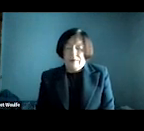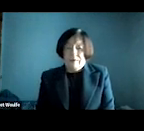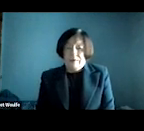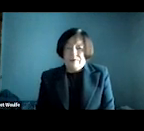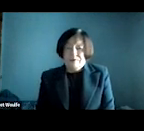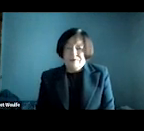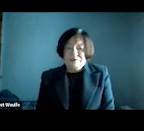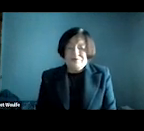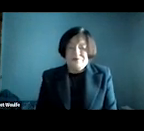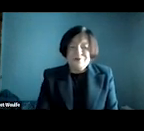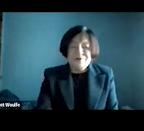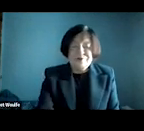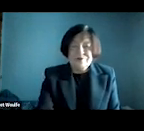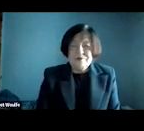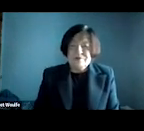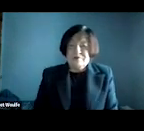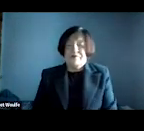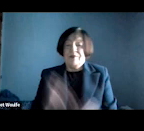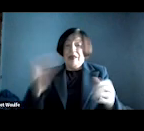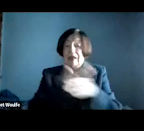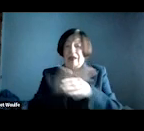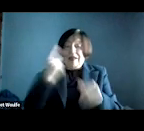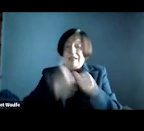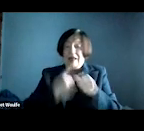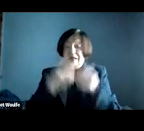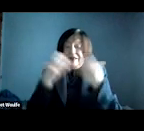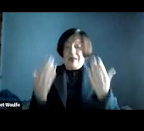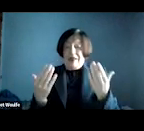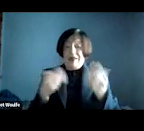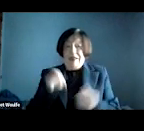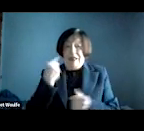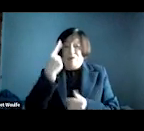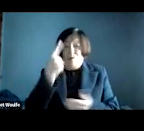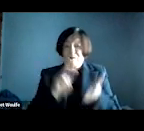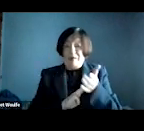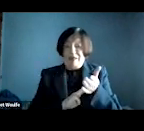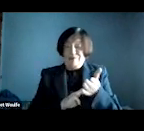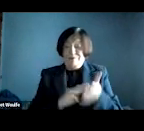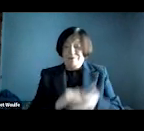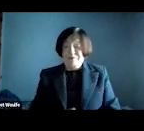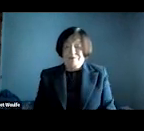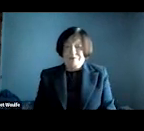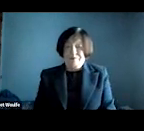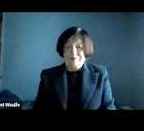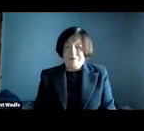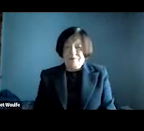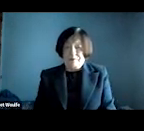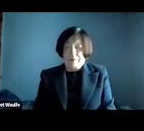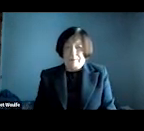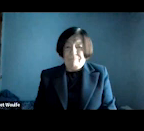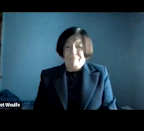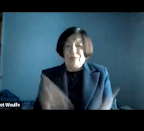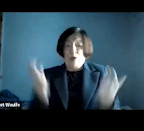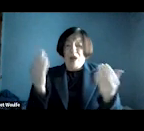Hello all. So we're going to get going again now in the next minute or so. So welcome back.